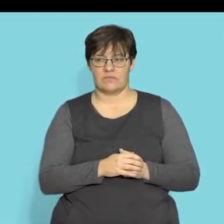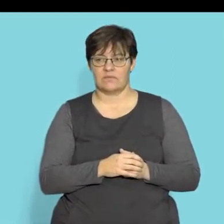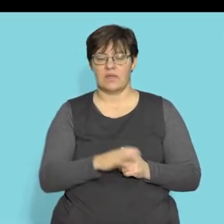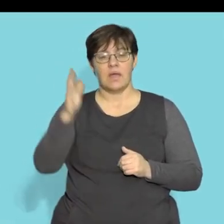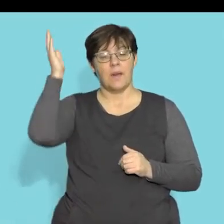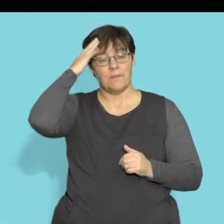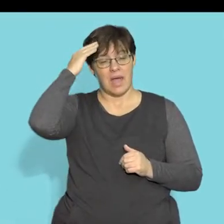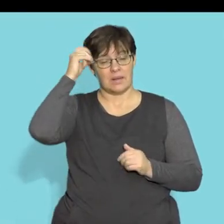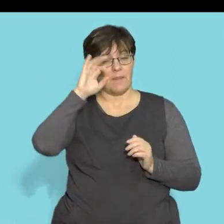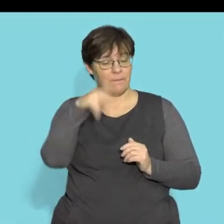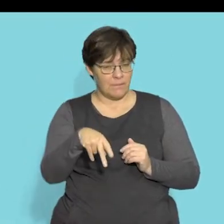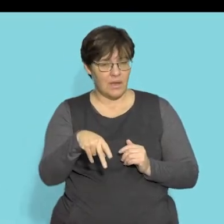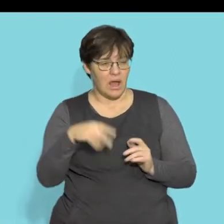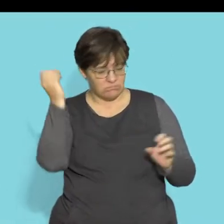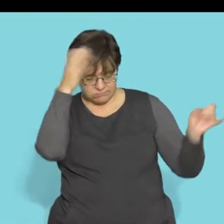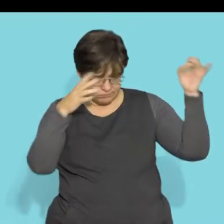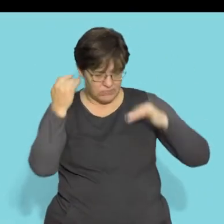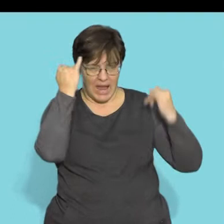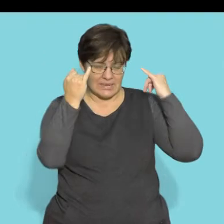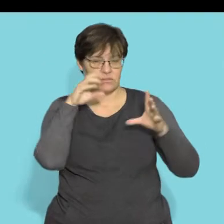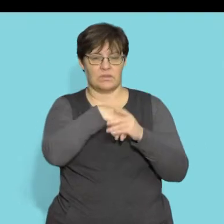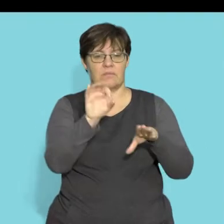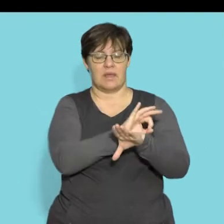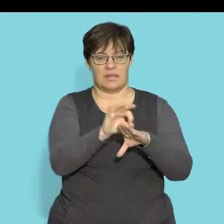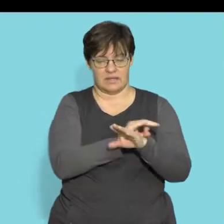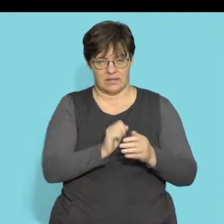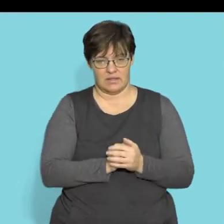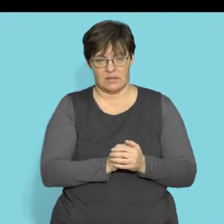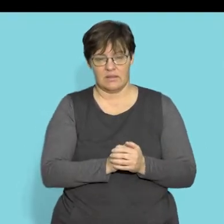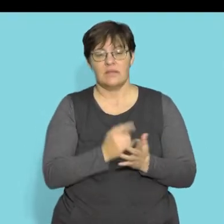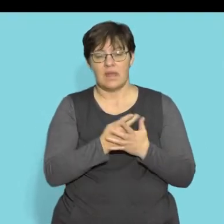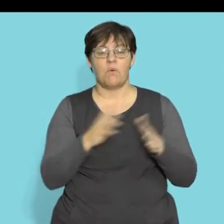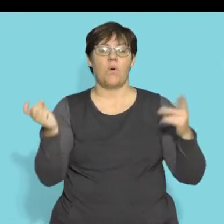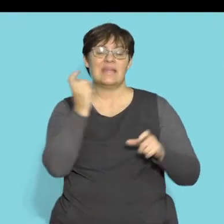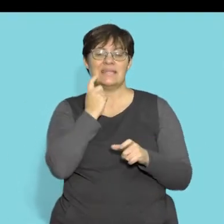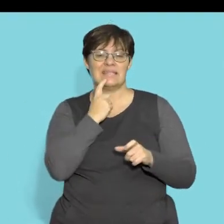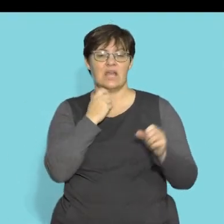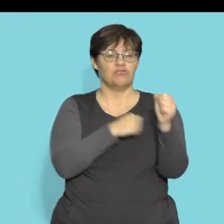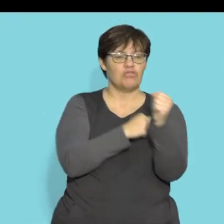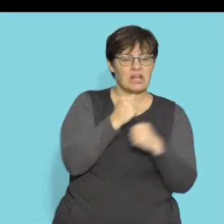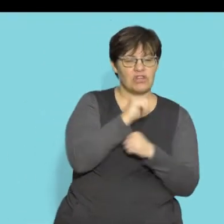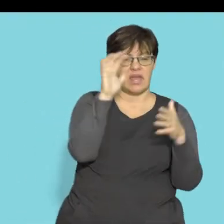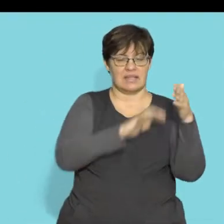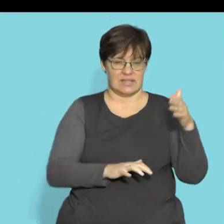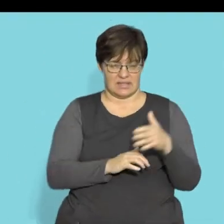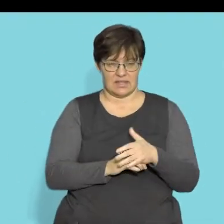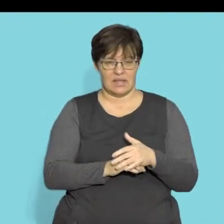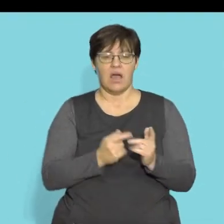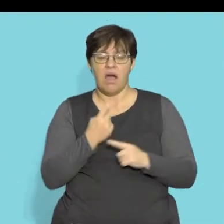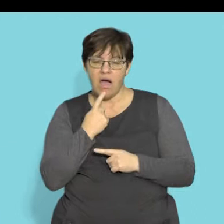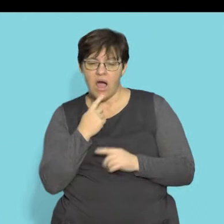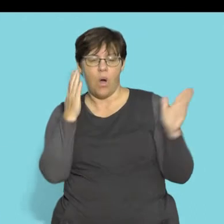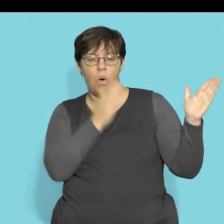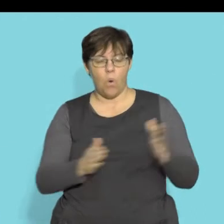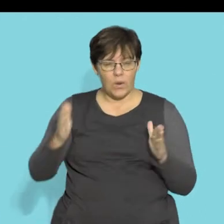A mind map is a useful way to brainstorm the ideas in your planning. It then becomes easy to structure your essay, and it's easier